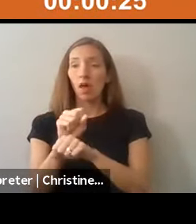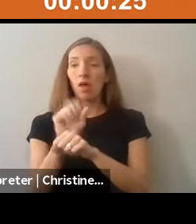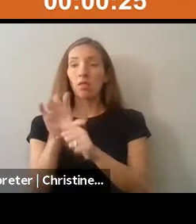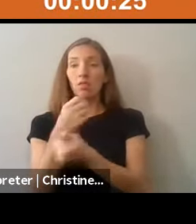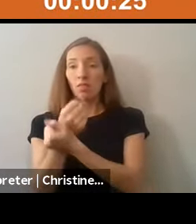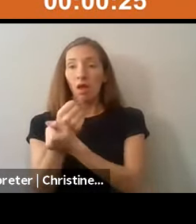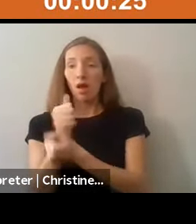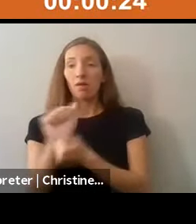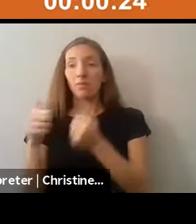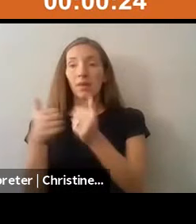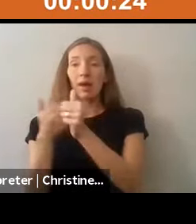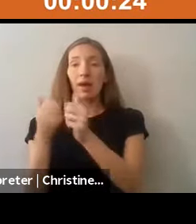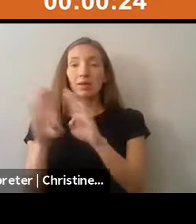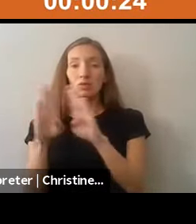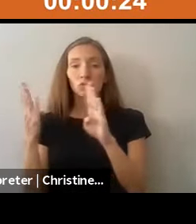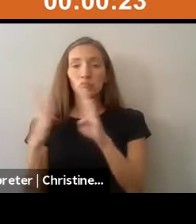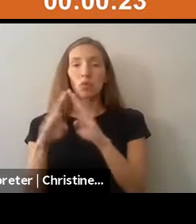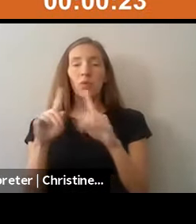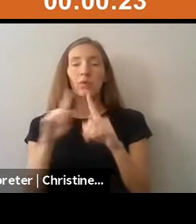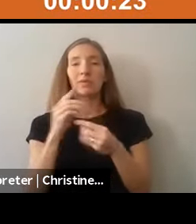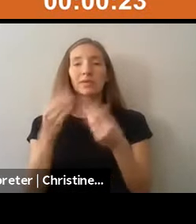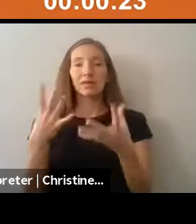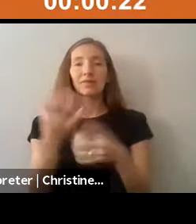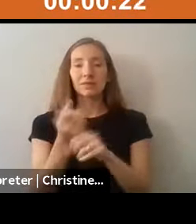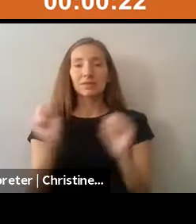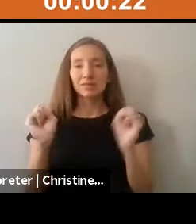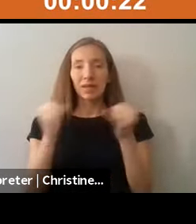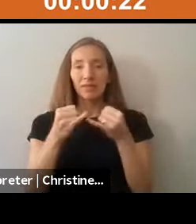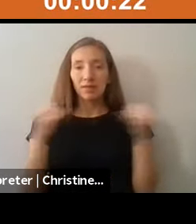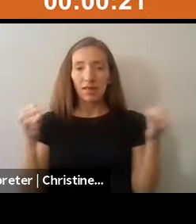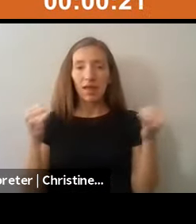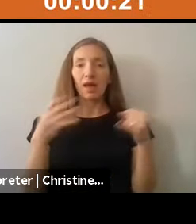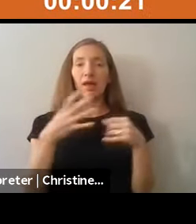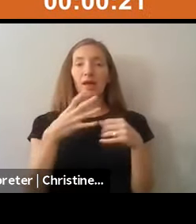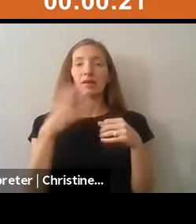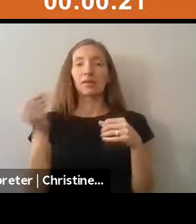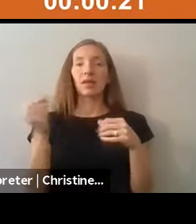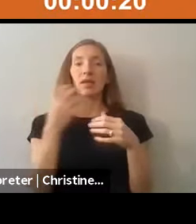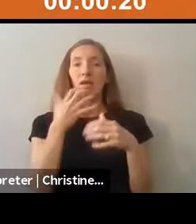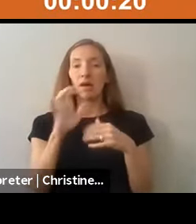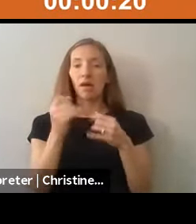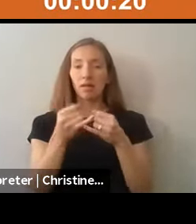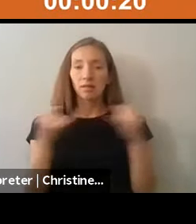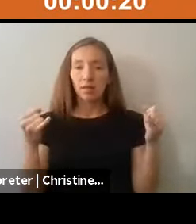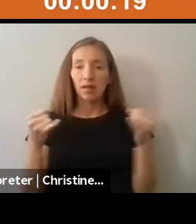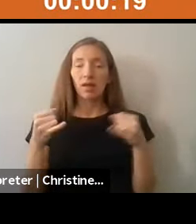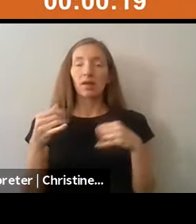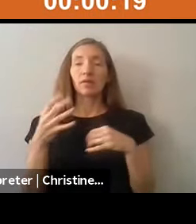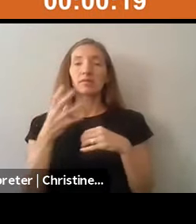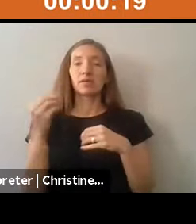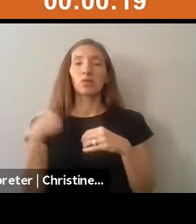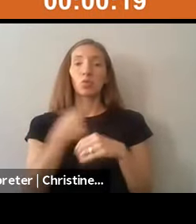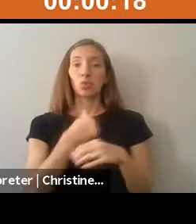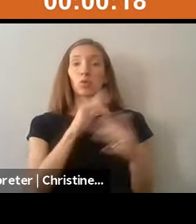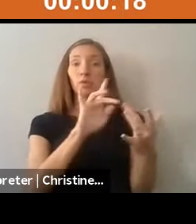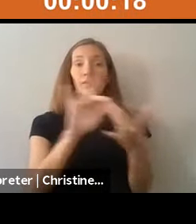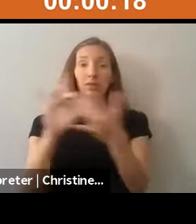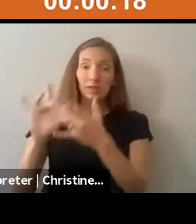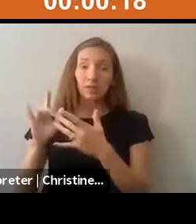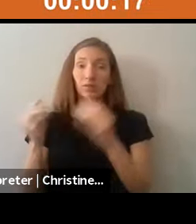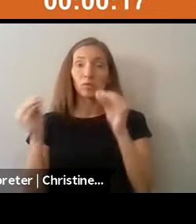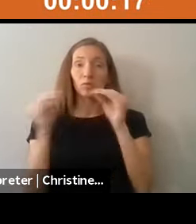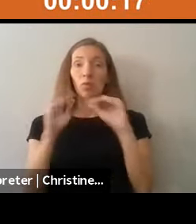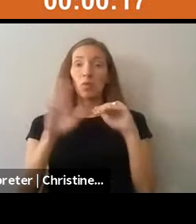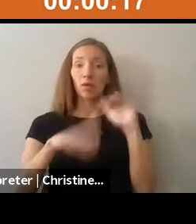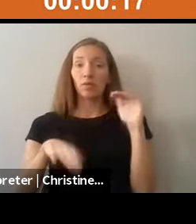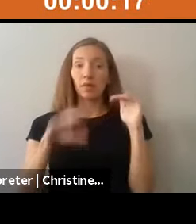24/7 helpline. And in only 3-4 days, we were able to reach out to more than 100 women survivors of